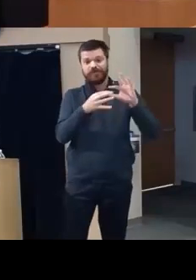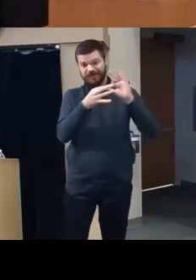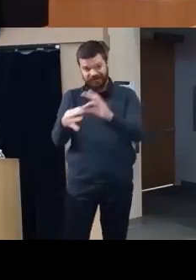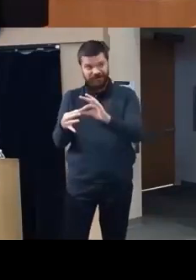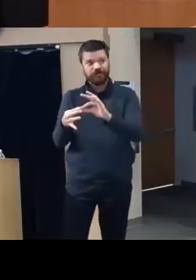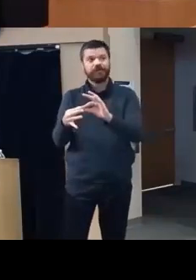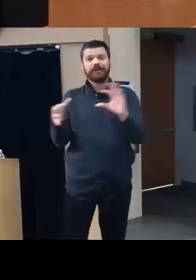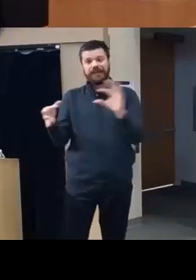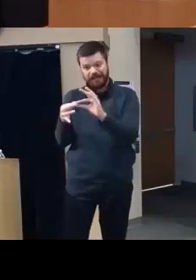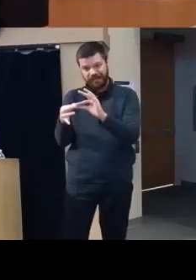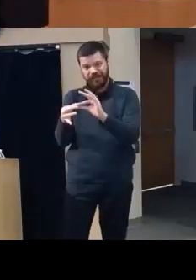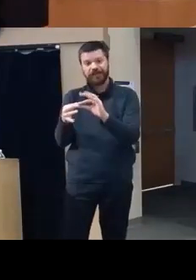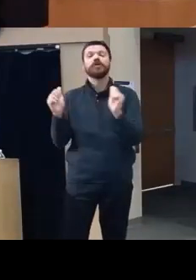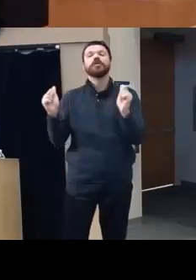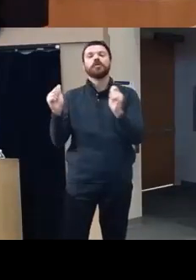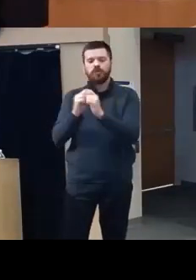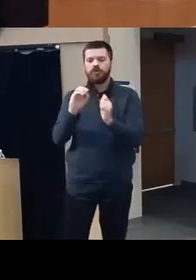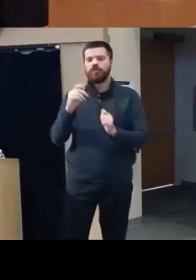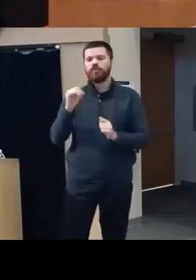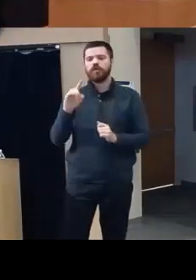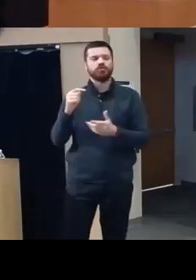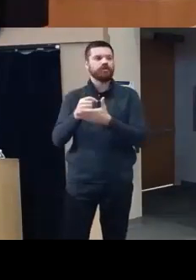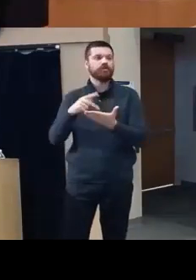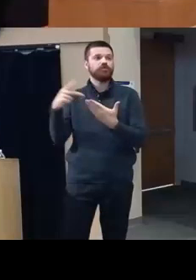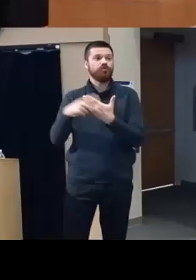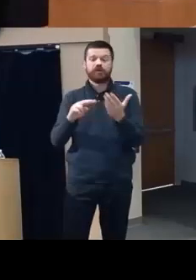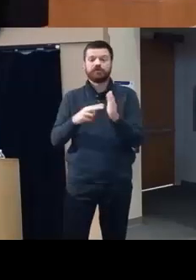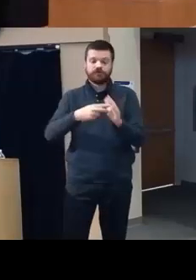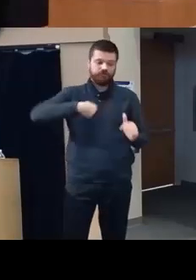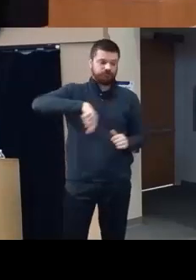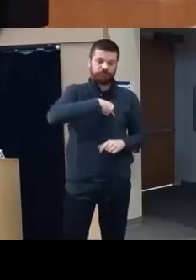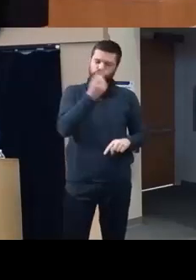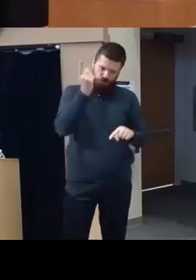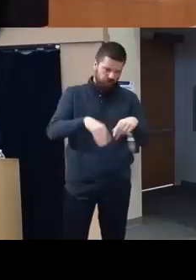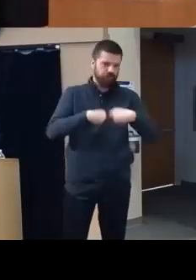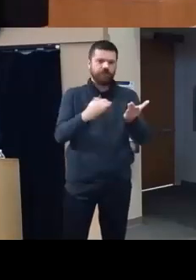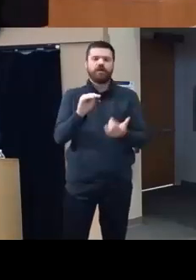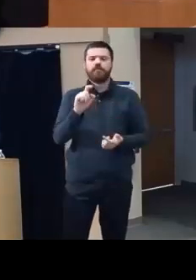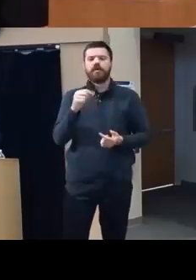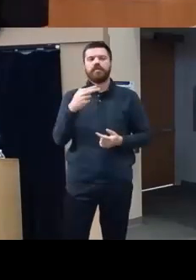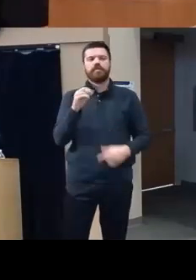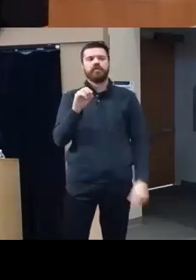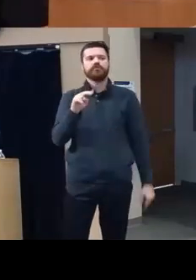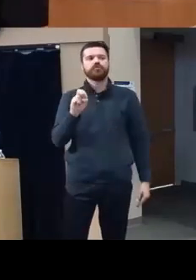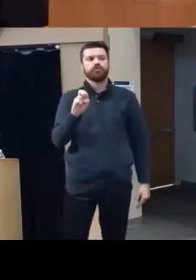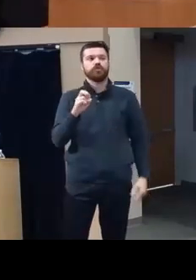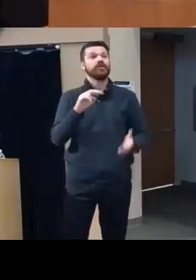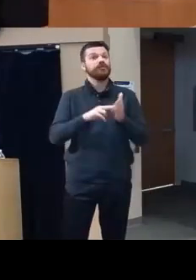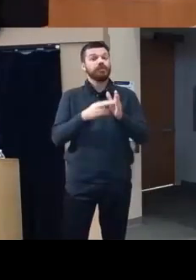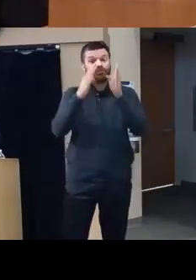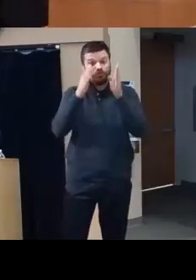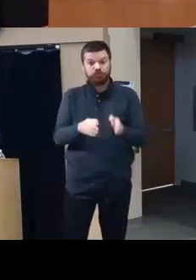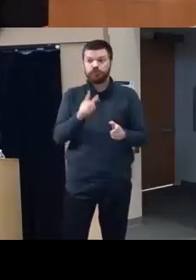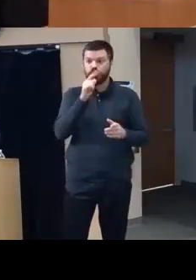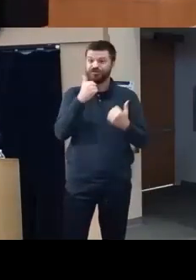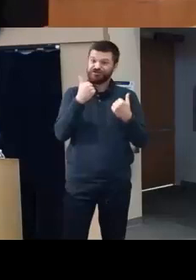connected with an opioid treatment program. Therefore, they could not provide methadone. So you might imagine someone who is trying to